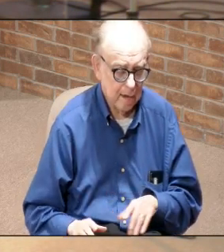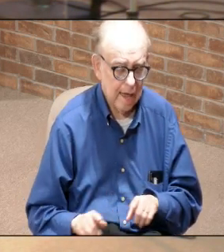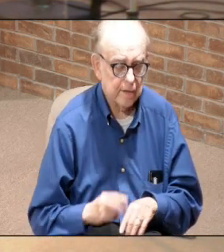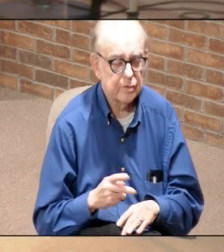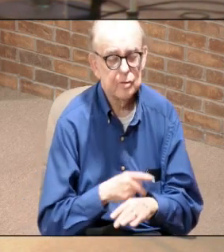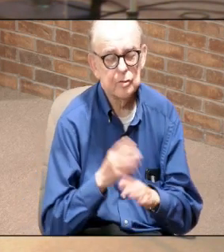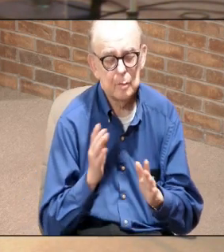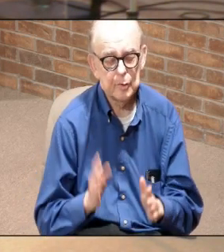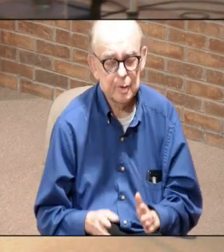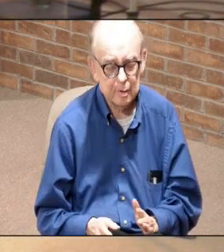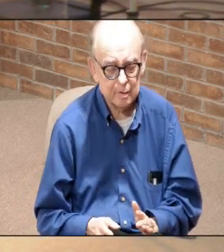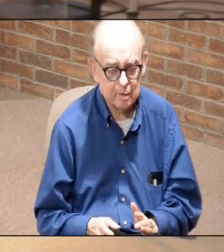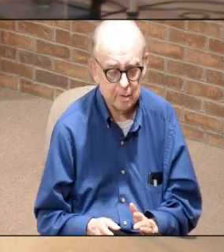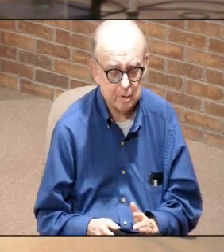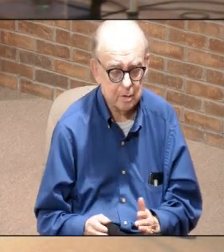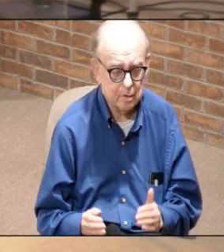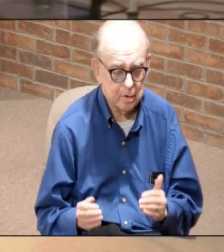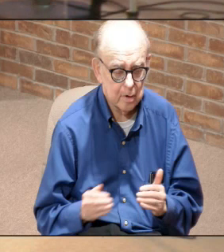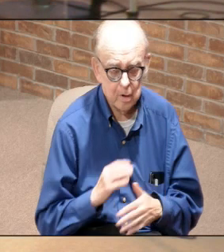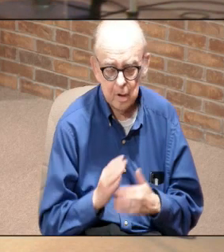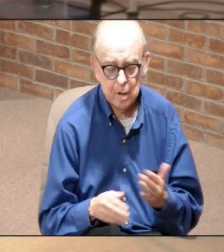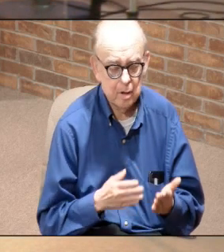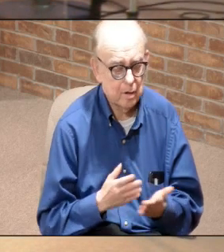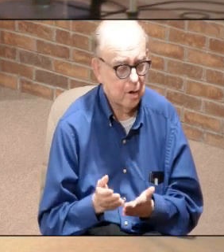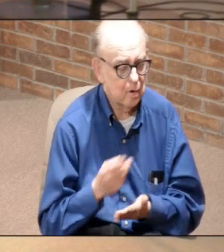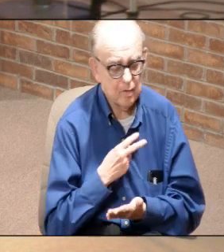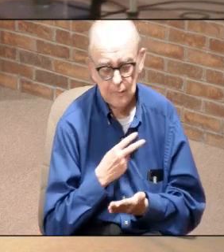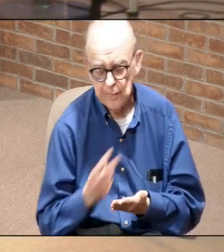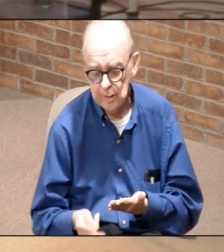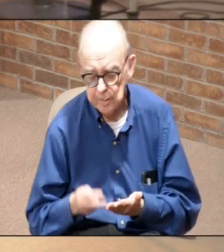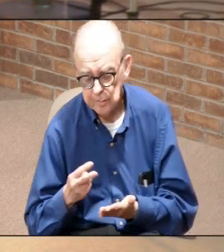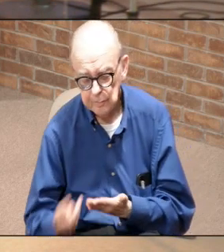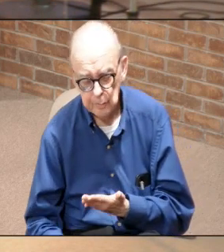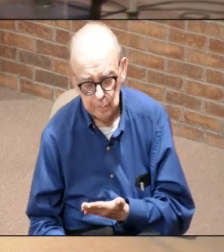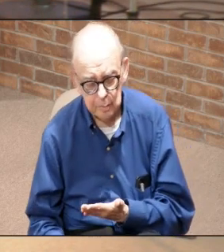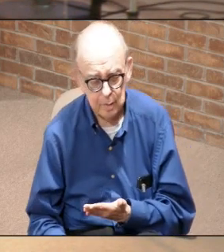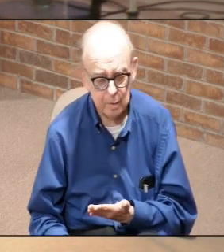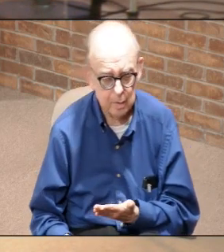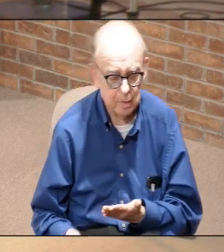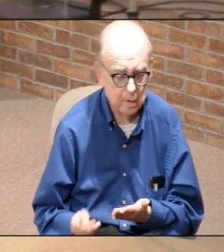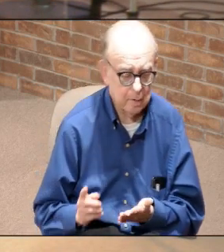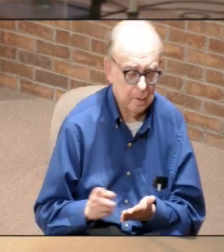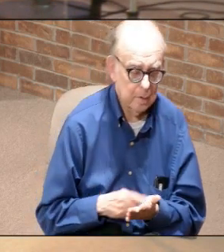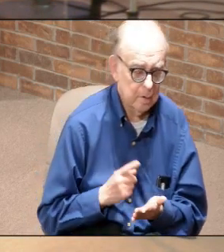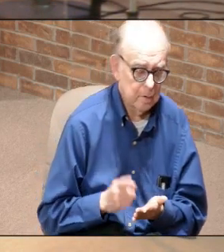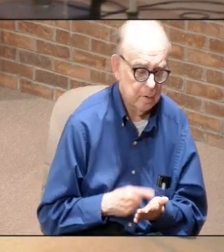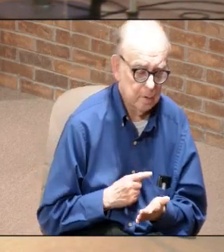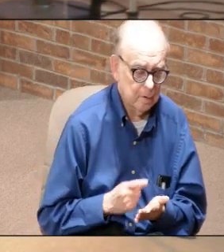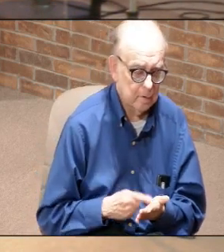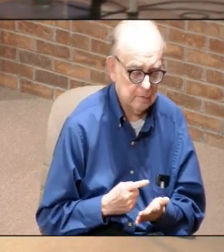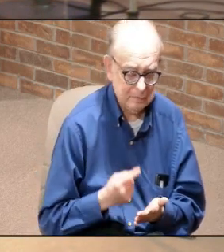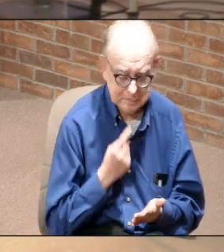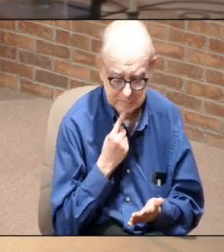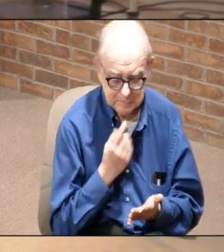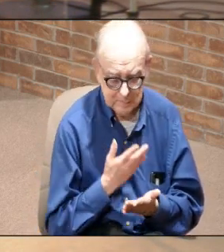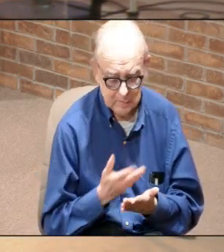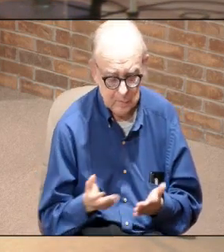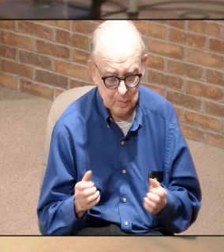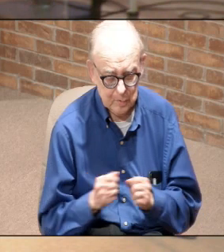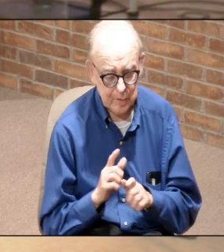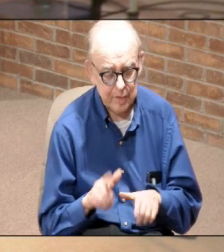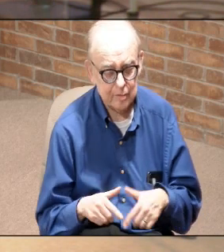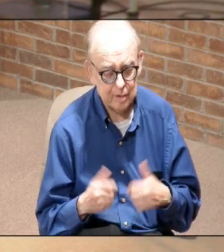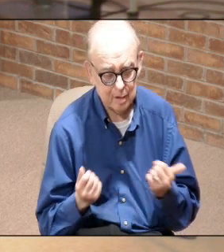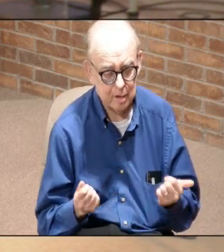shepherd, even through all of the failures and sometimes disappointing things in his